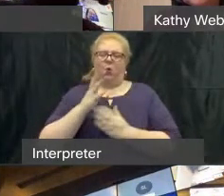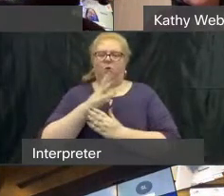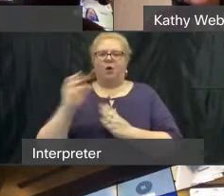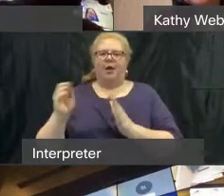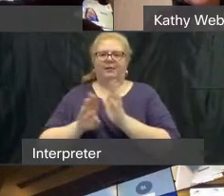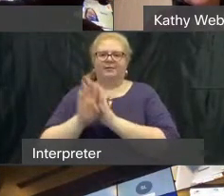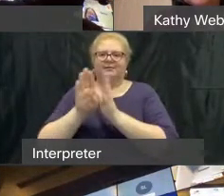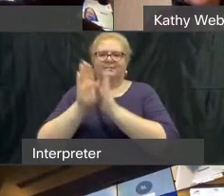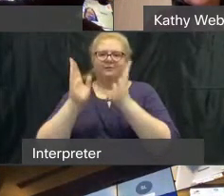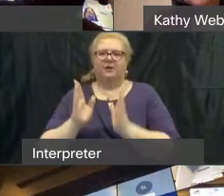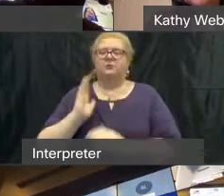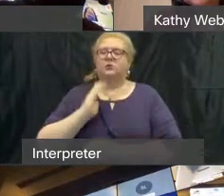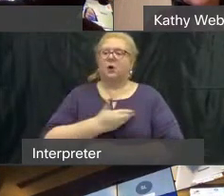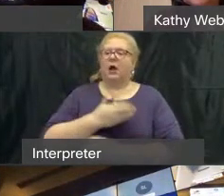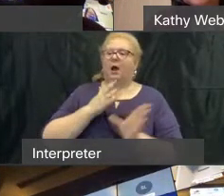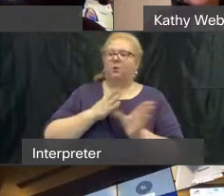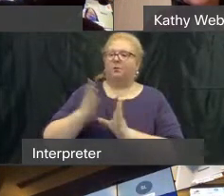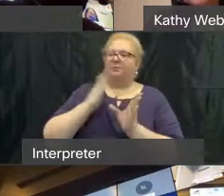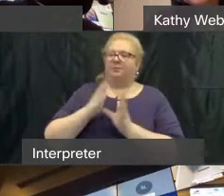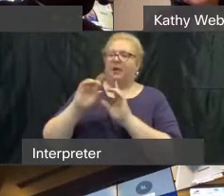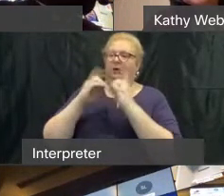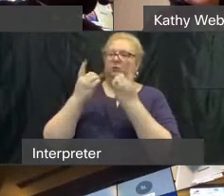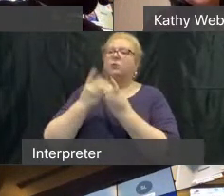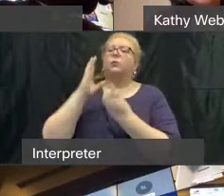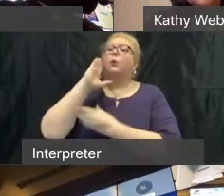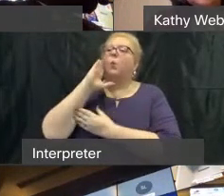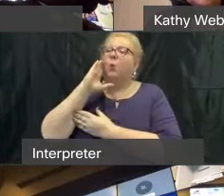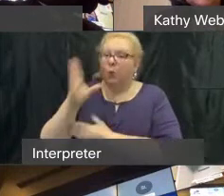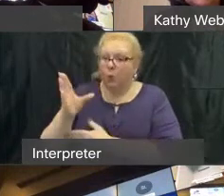clear, our planning department will be making contact with the